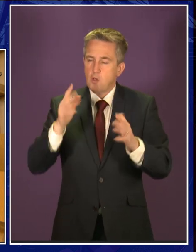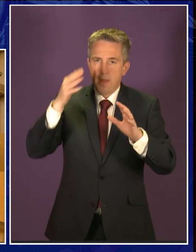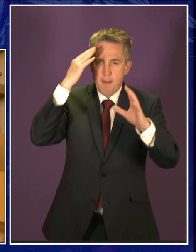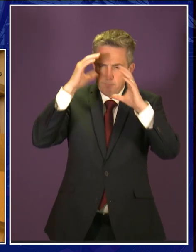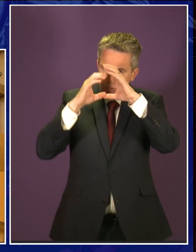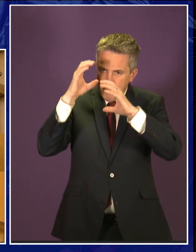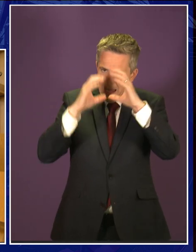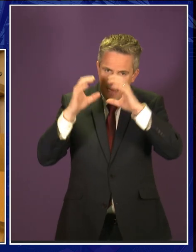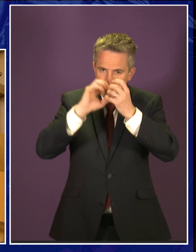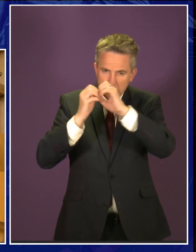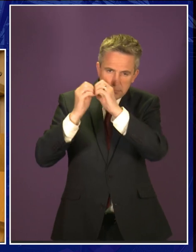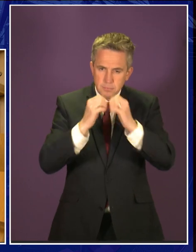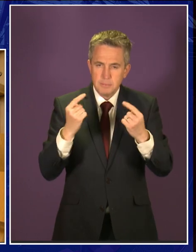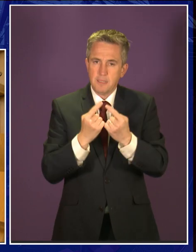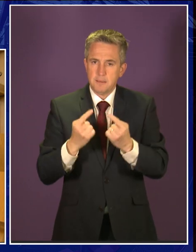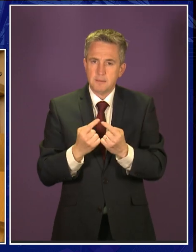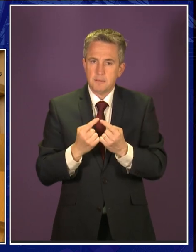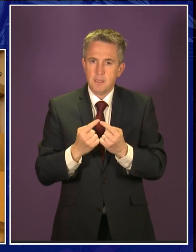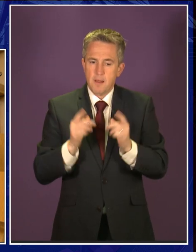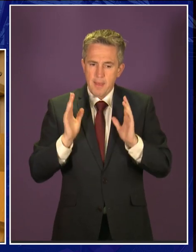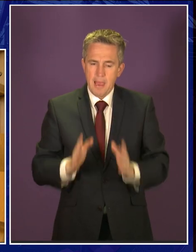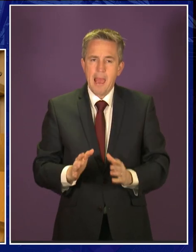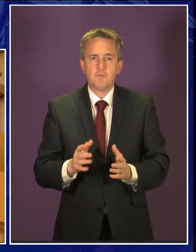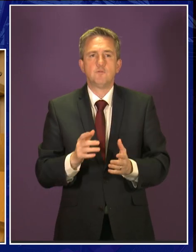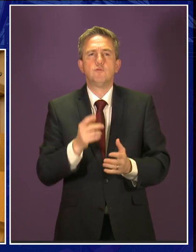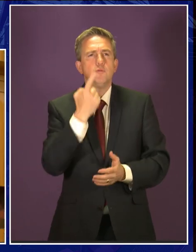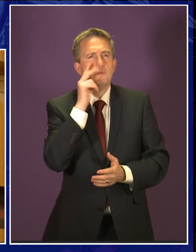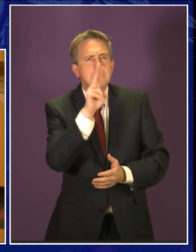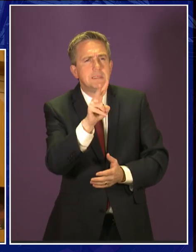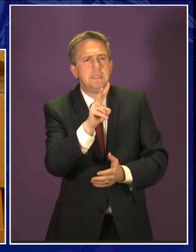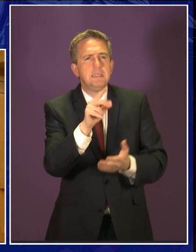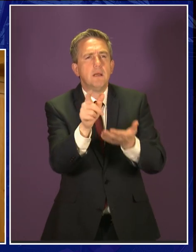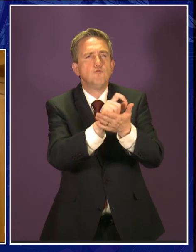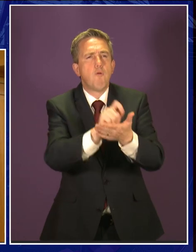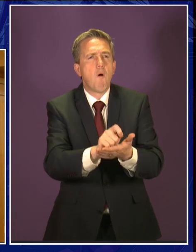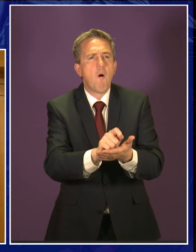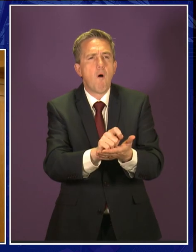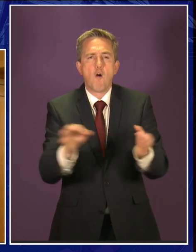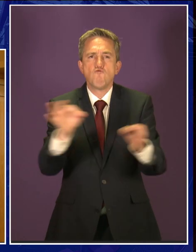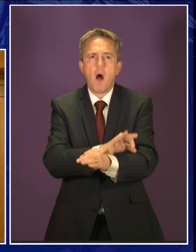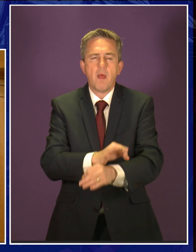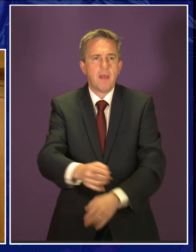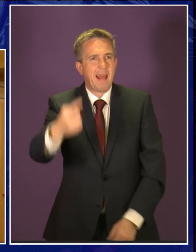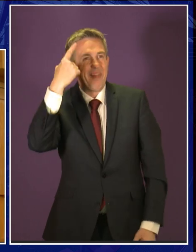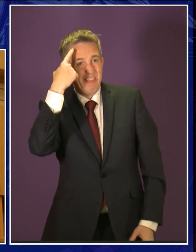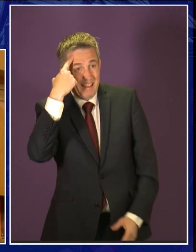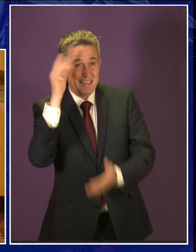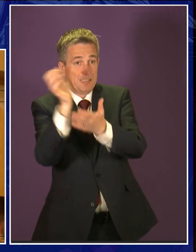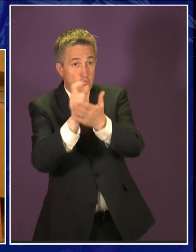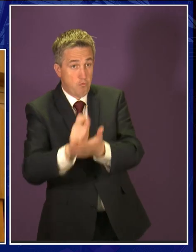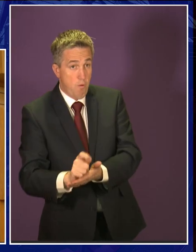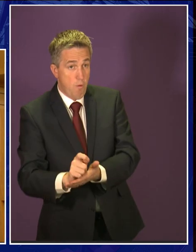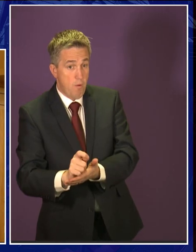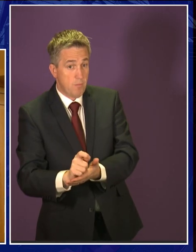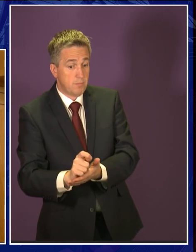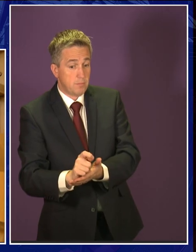artist. And they are instructed to draw what you see and not what you think you see, which is very often going wrong in the